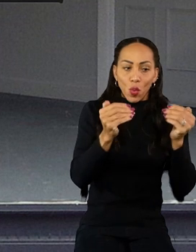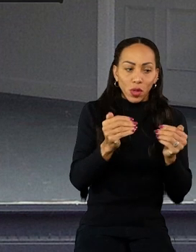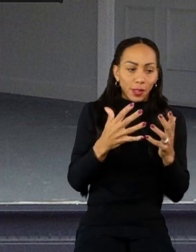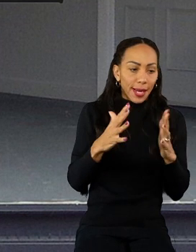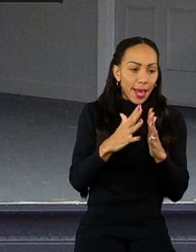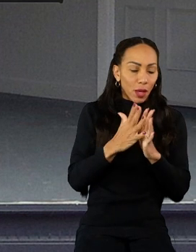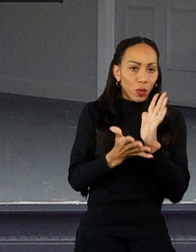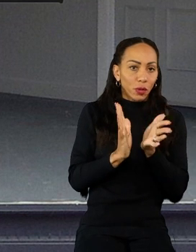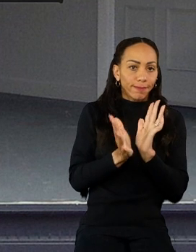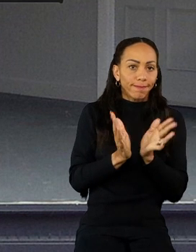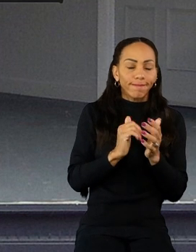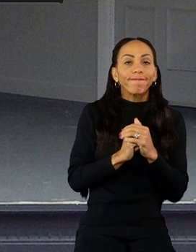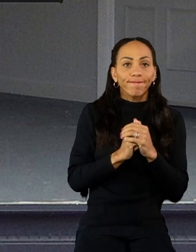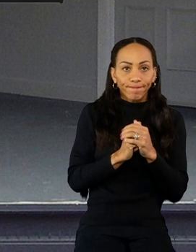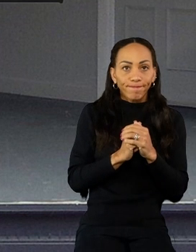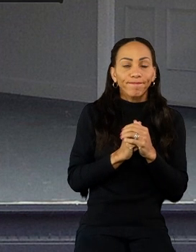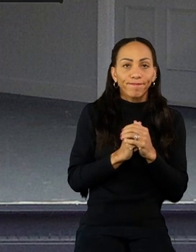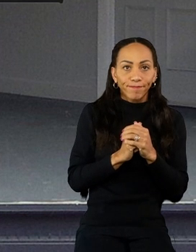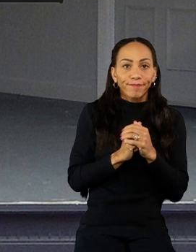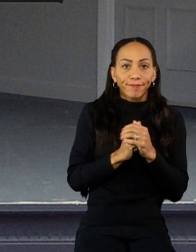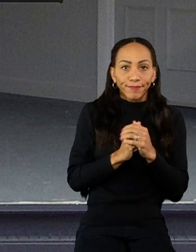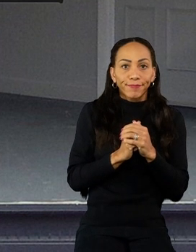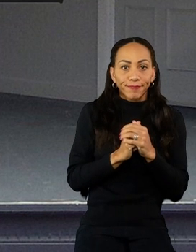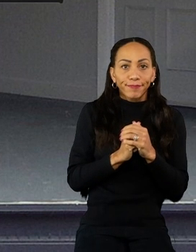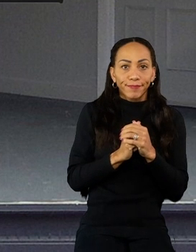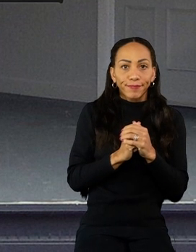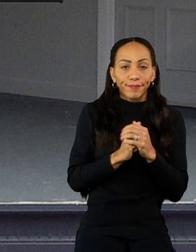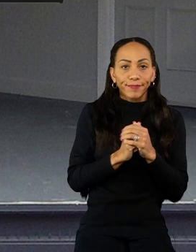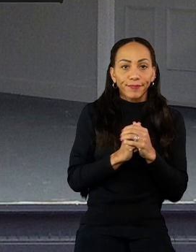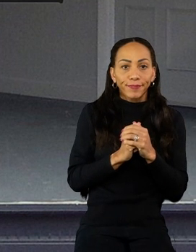that, so it's trying to work out the best way of doing that, really.